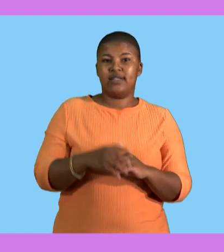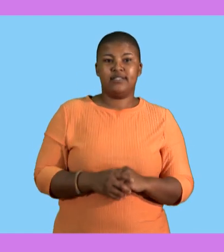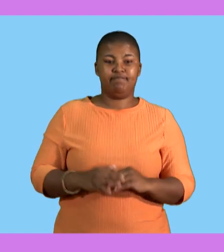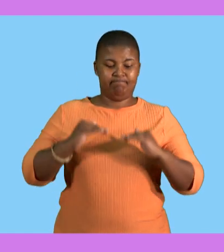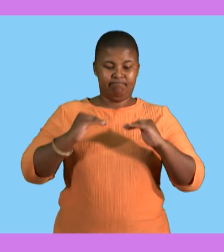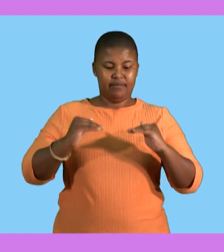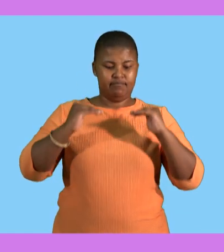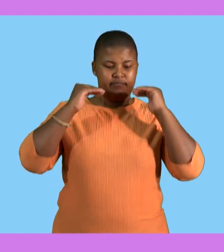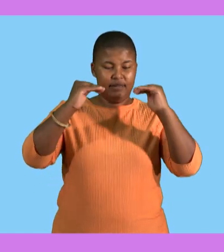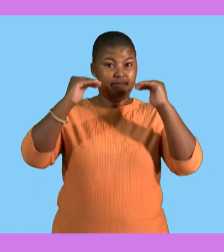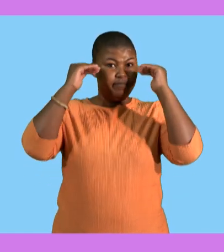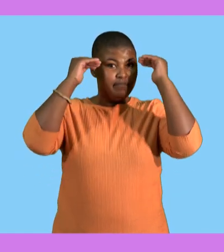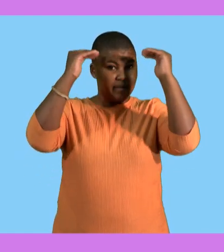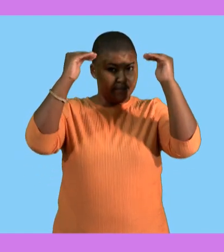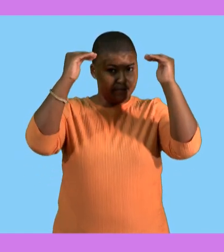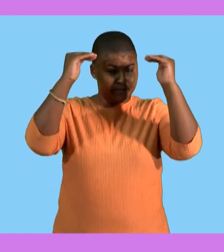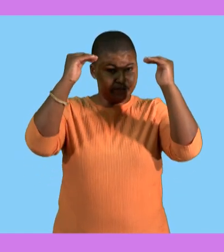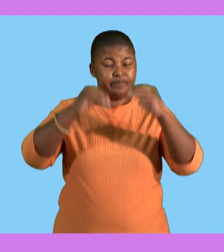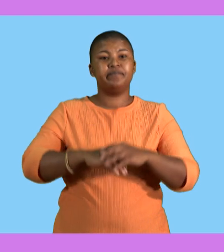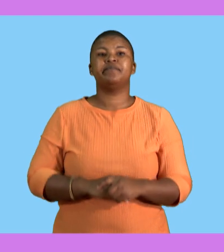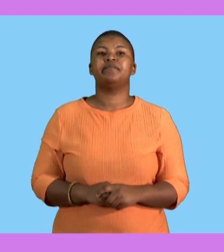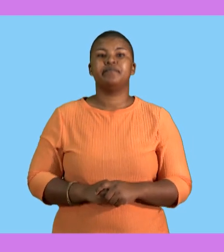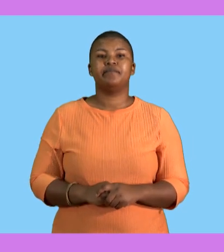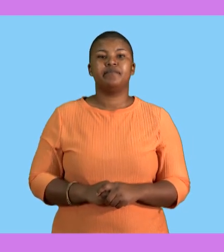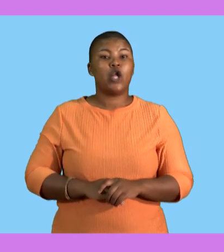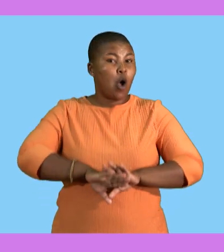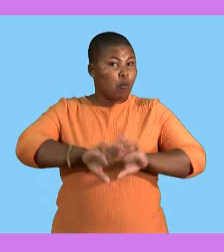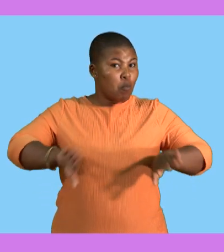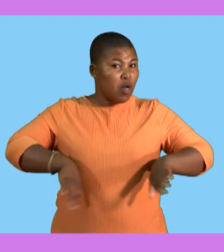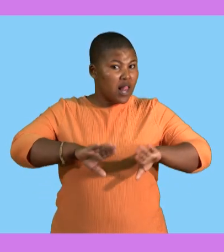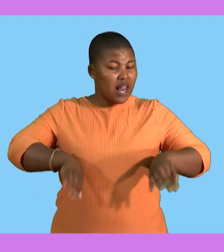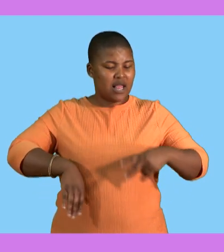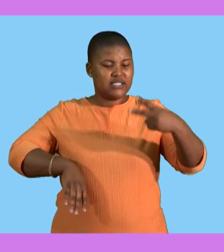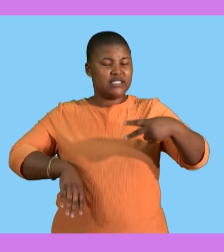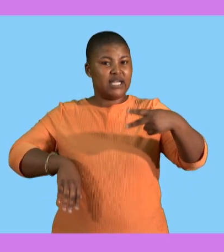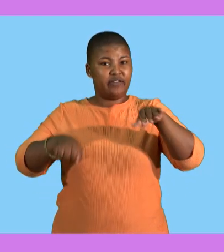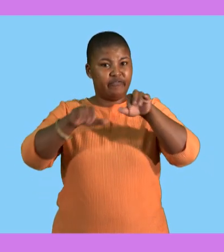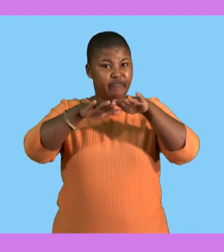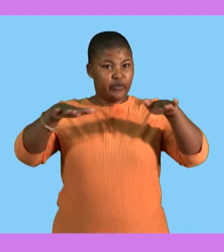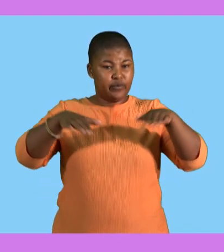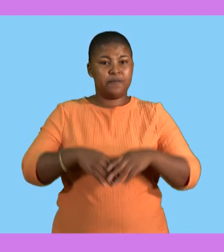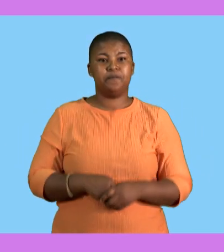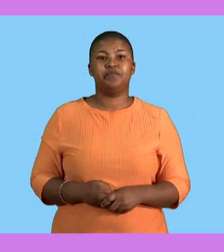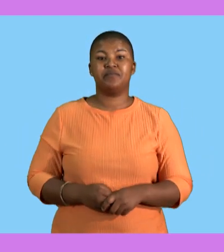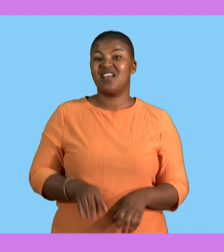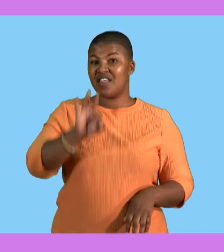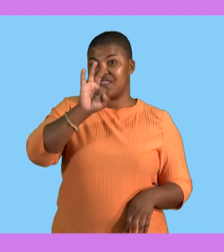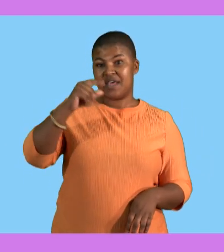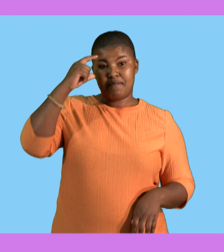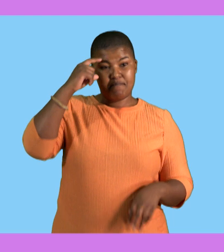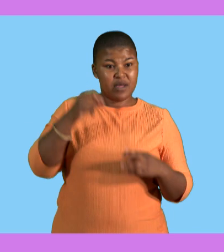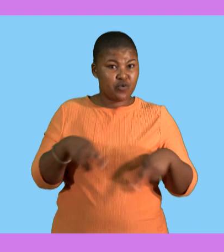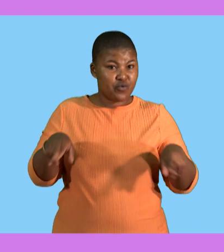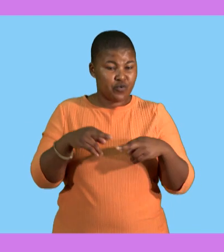3 stories with a spiral staircase, a pool on the 2nd floor, 3 bedrooms and